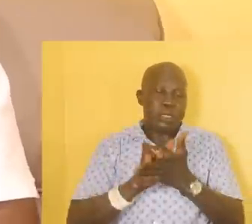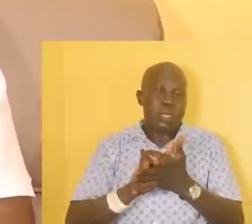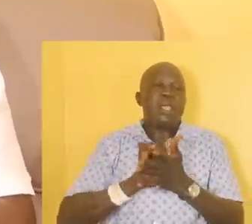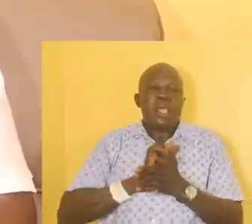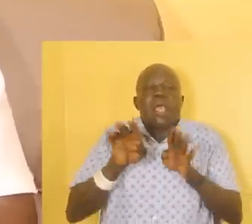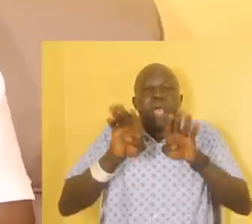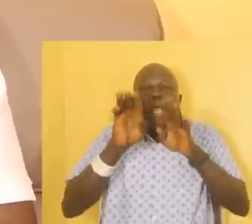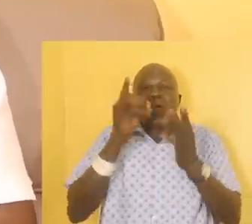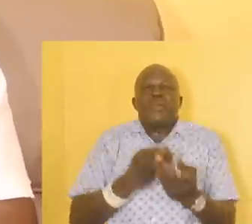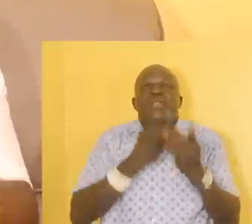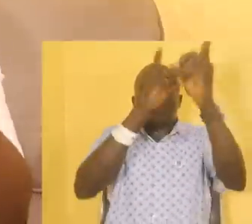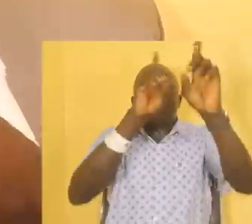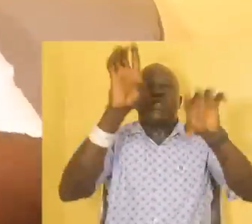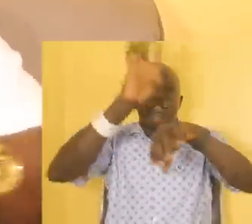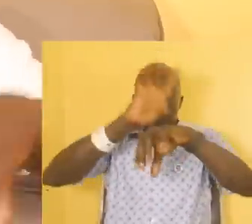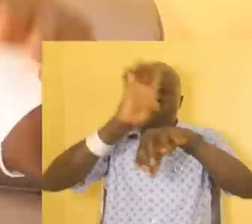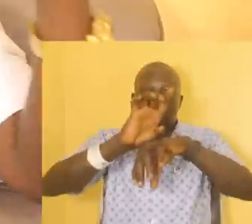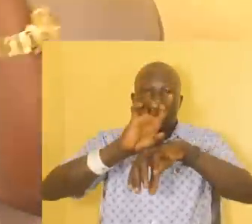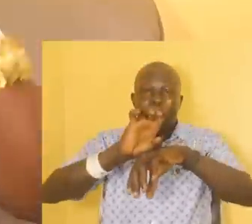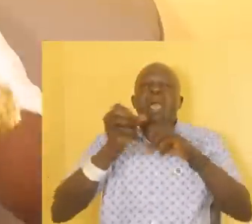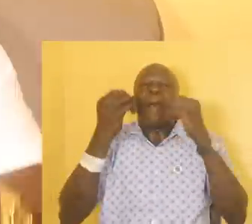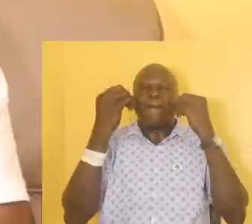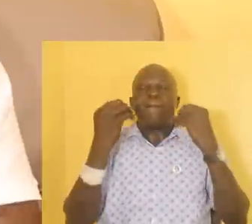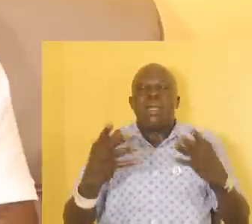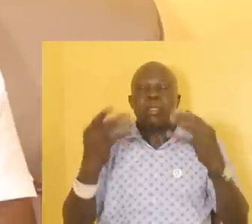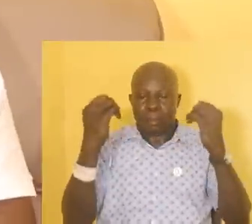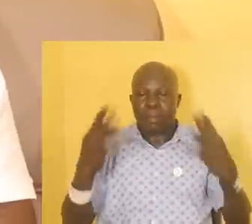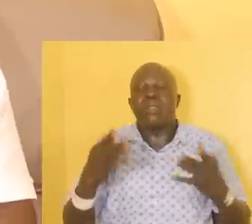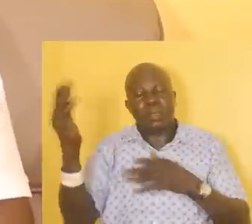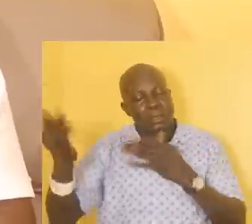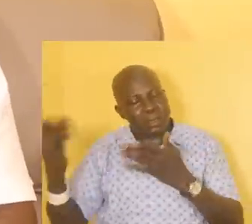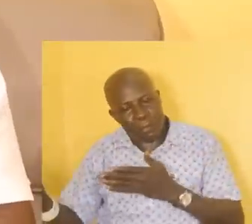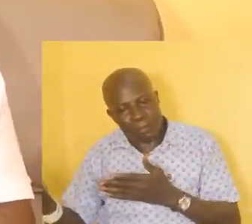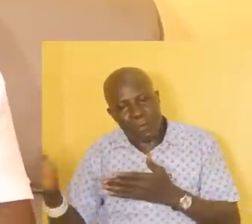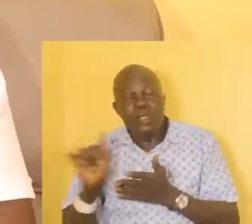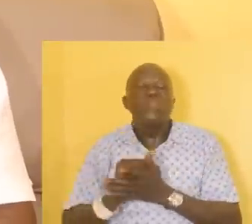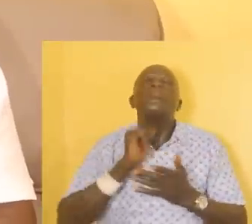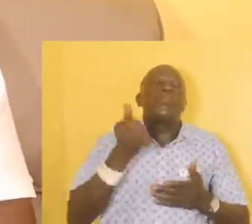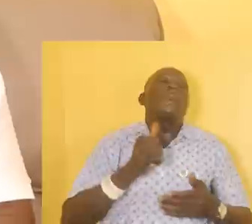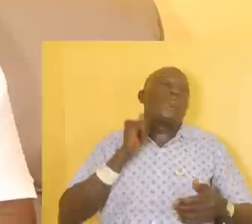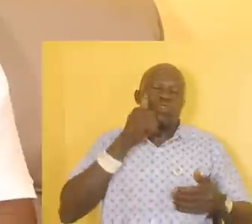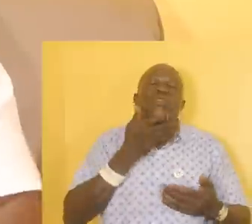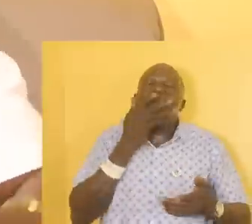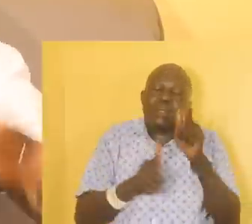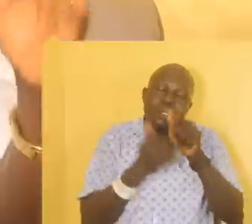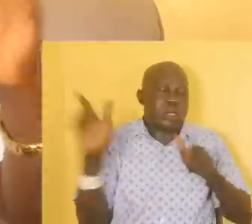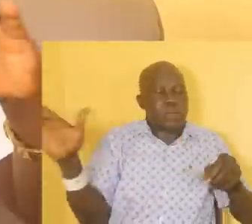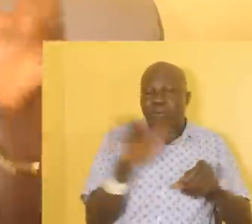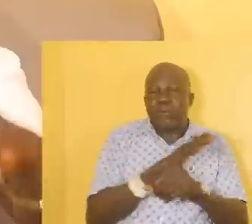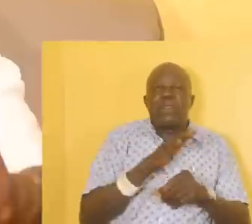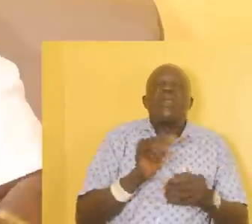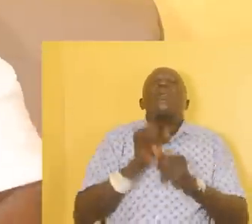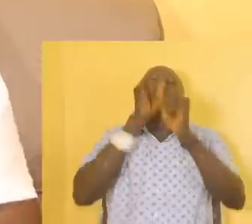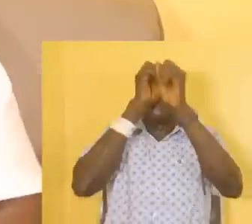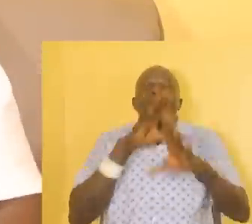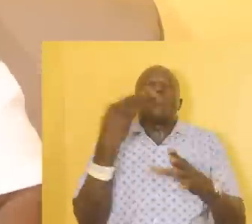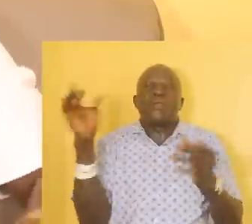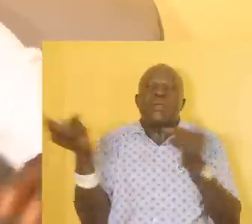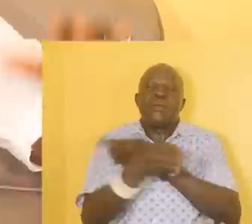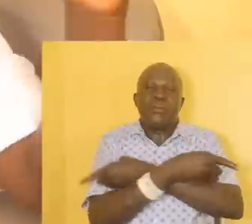ma si we will dedicate the church and so forth. That tomorrow will be powerful. It will be